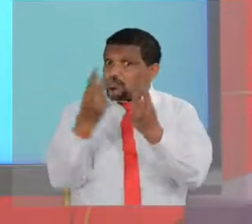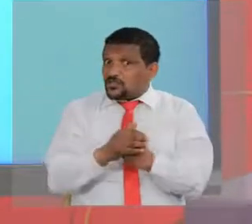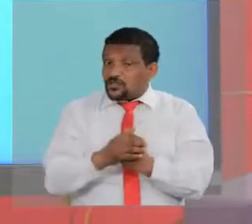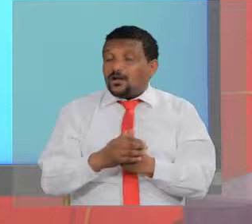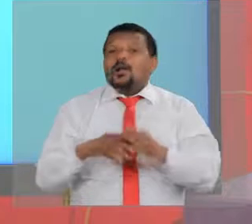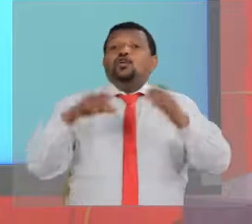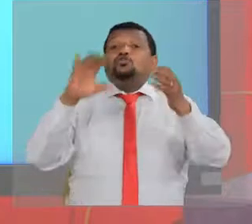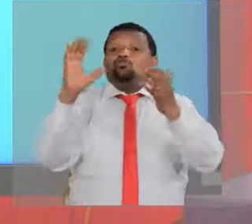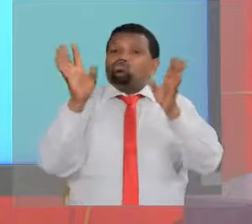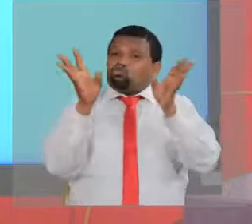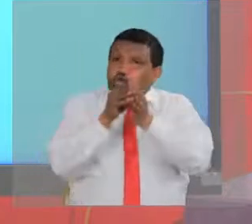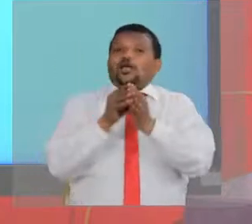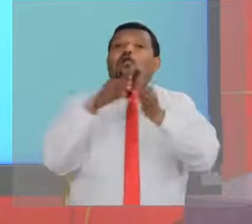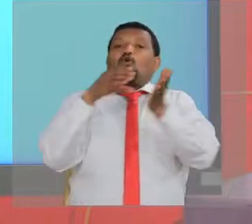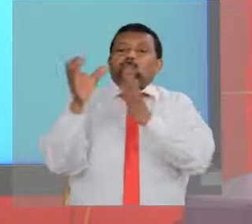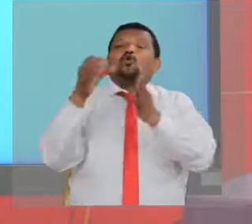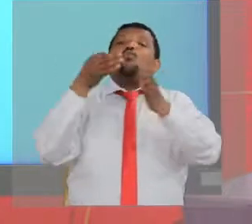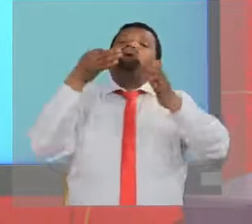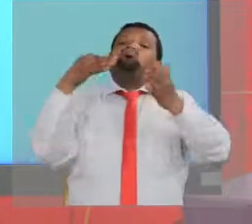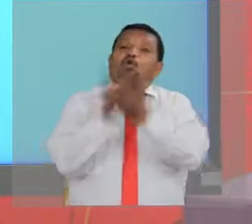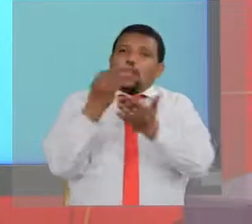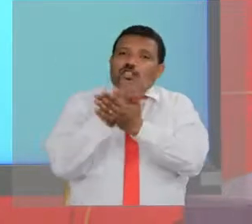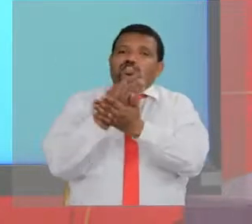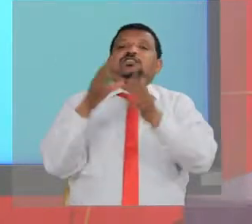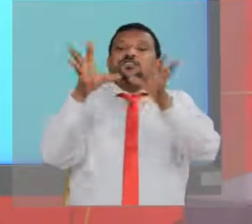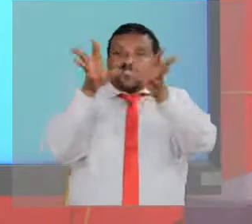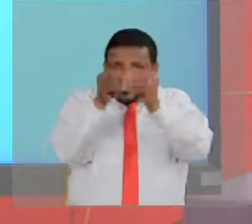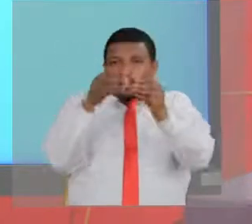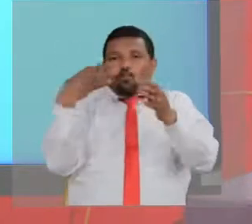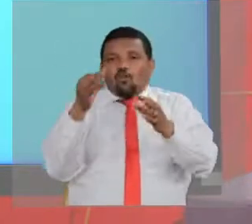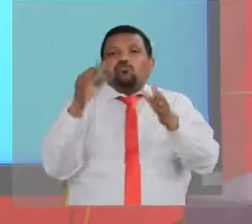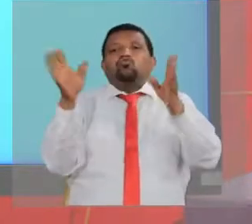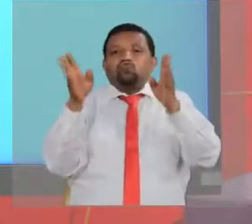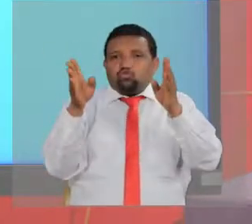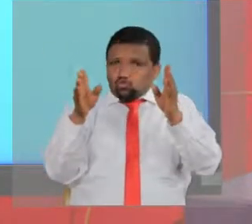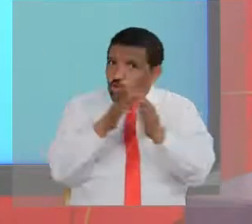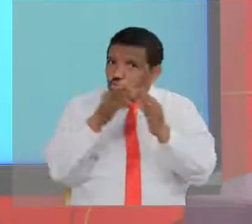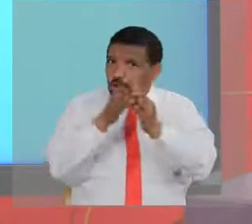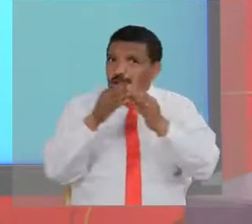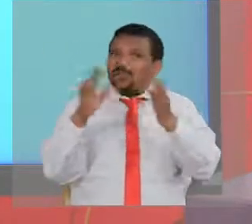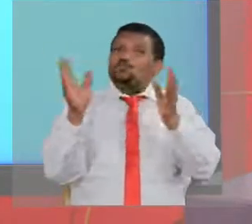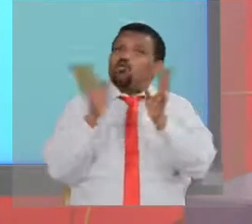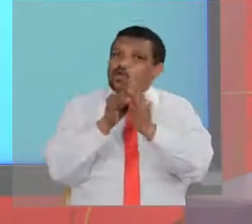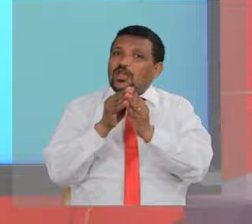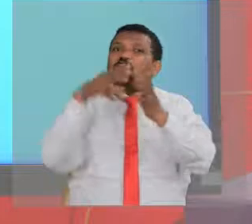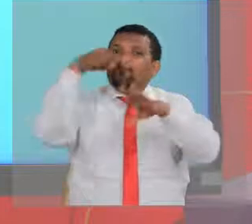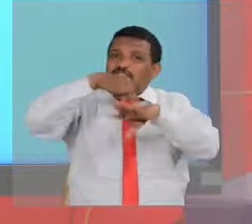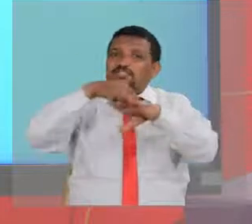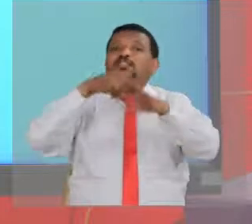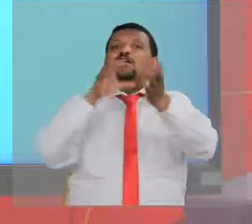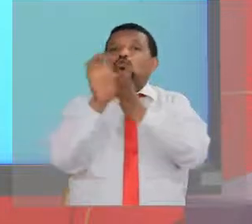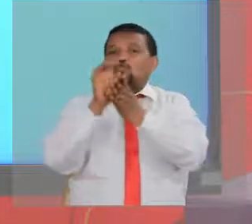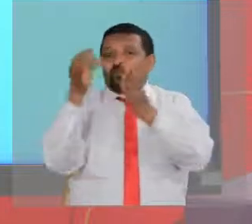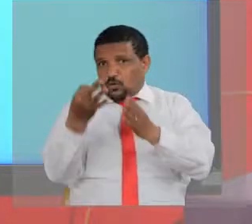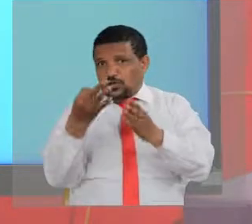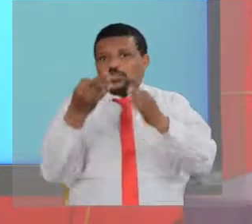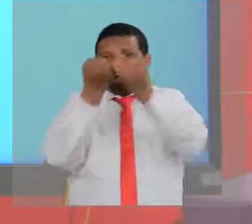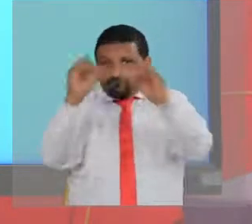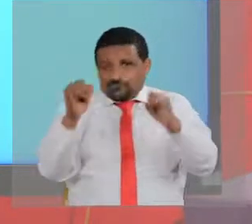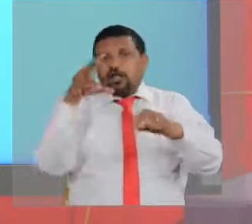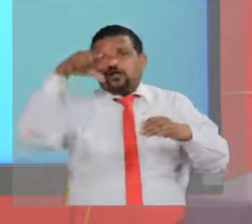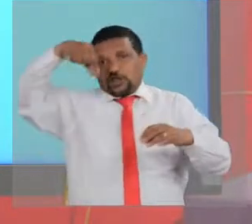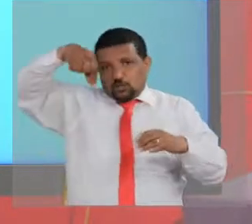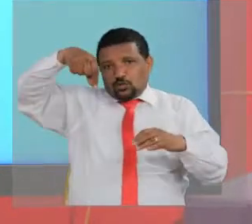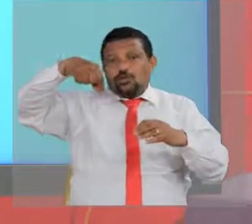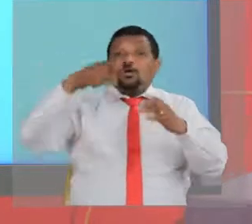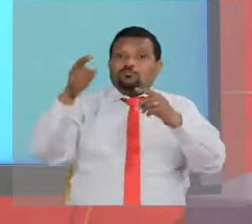cost of production is the sum of the total fixed cost of production and the total variable cost of production divided by Q, and then